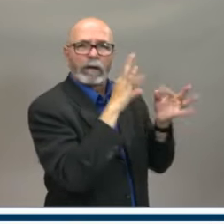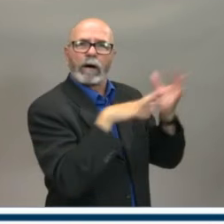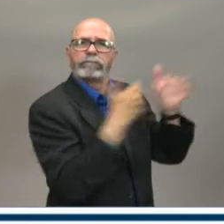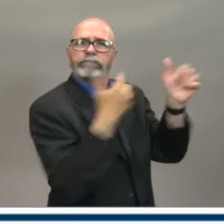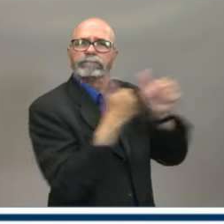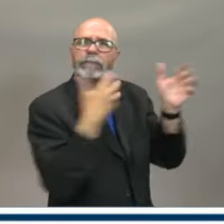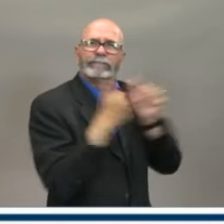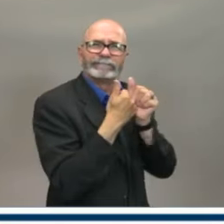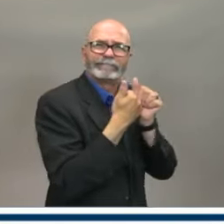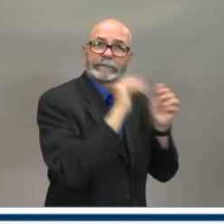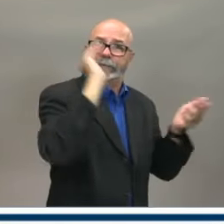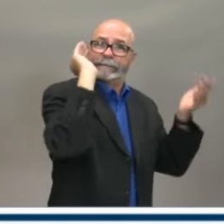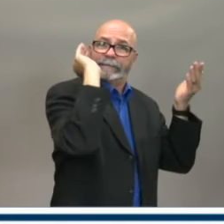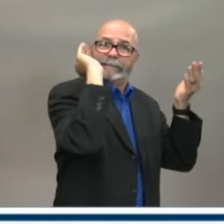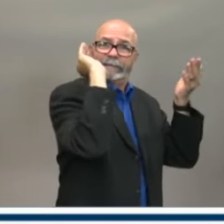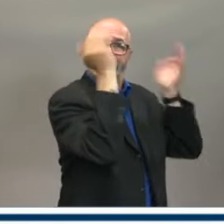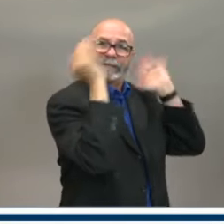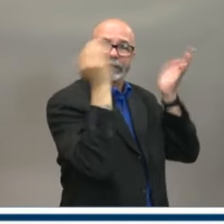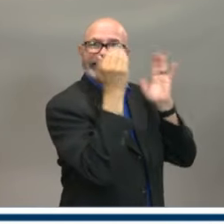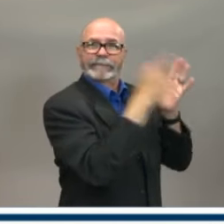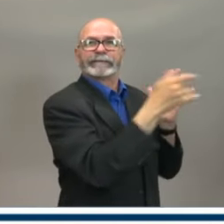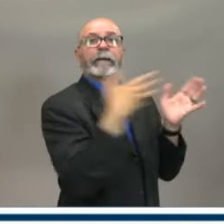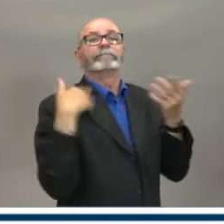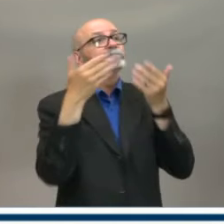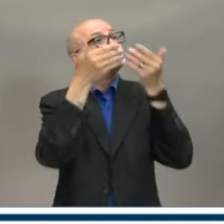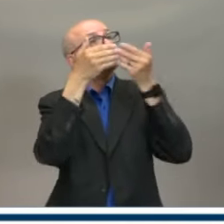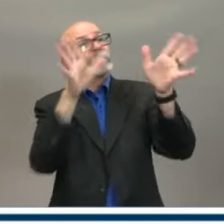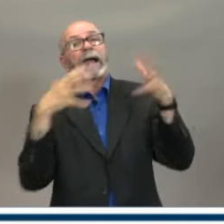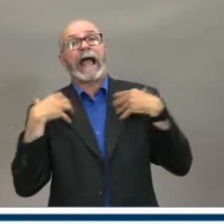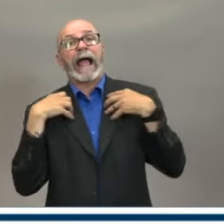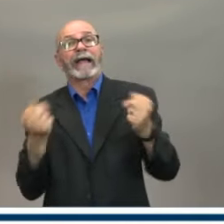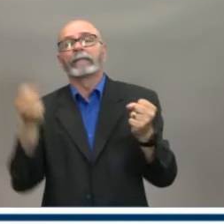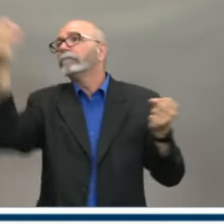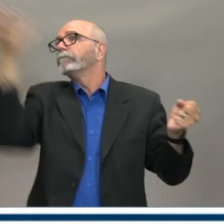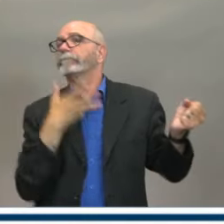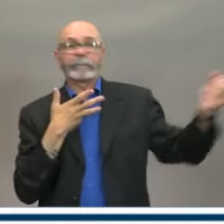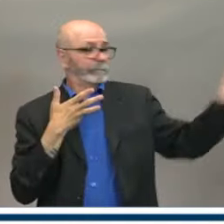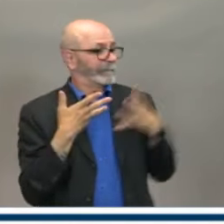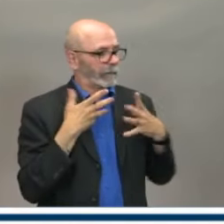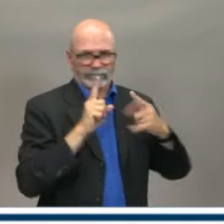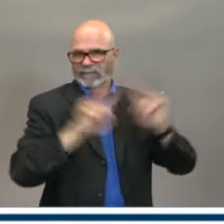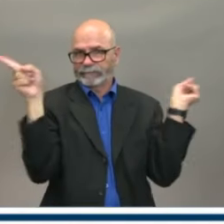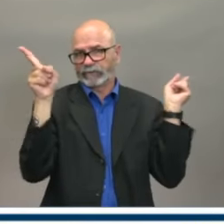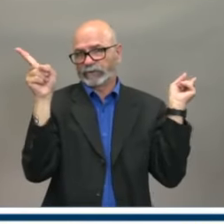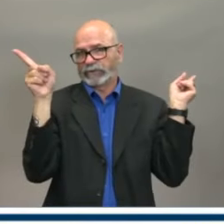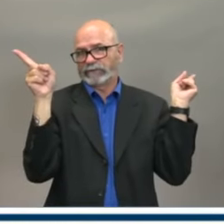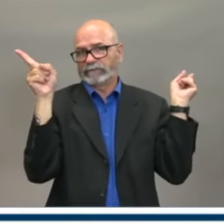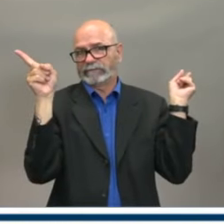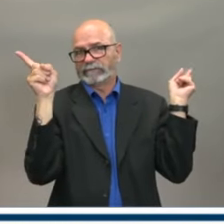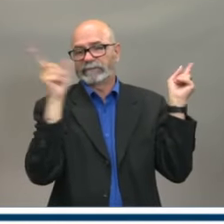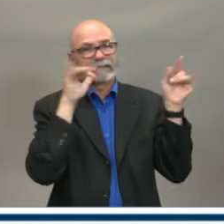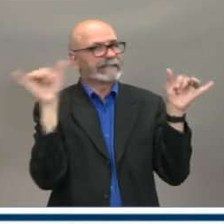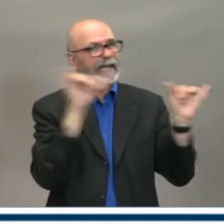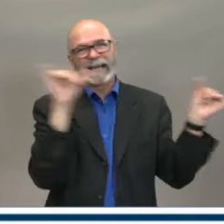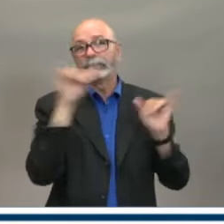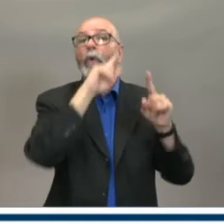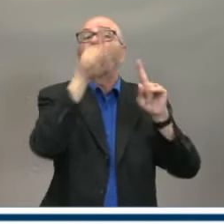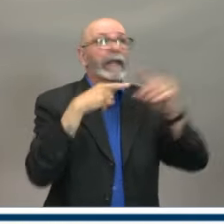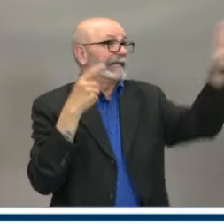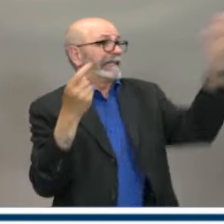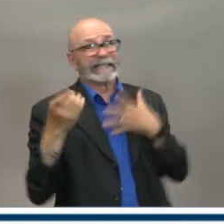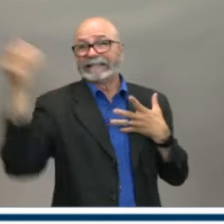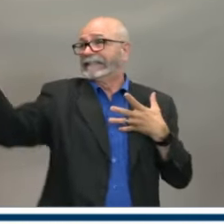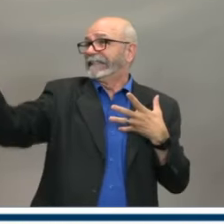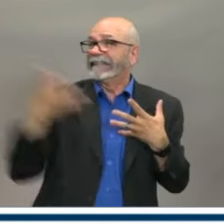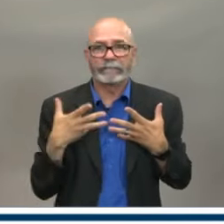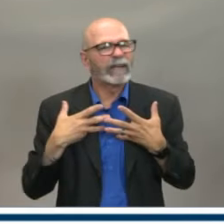is on a different timeline. So that same work has not yet been able to be done specifically with that long-term care